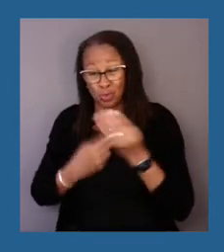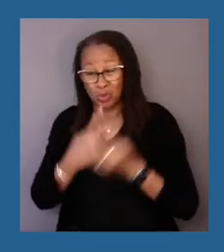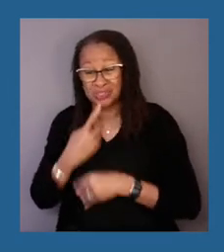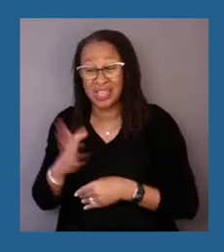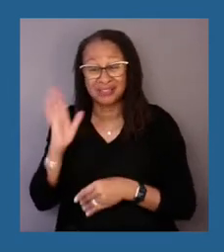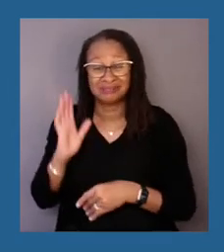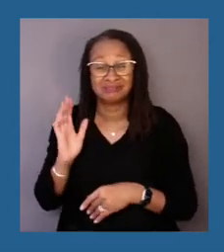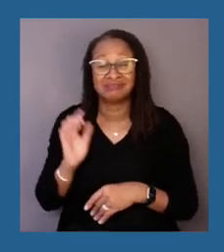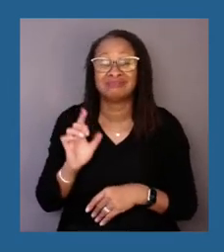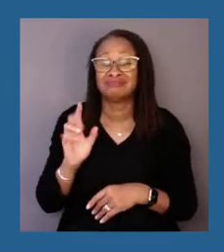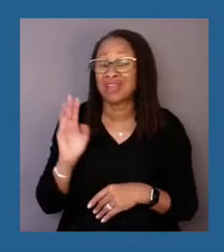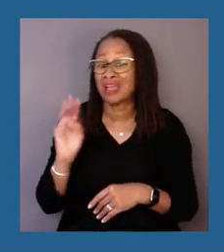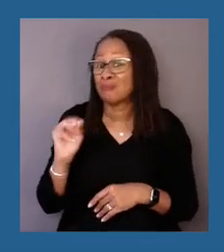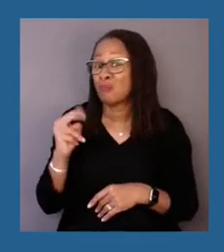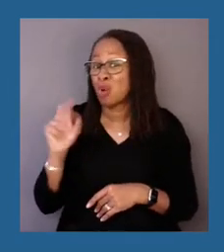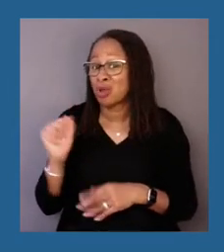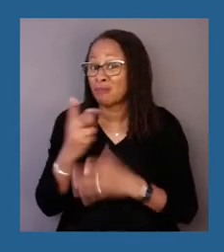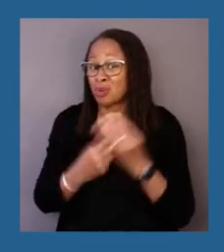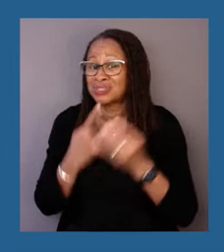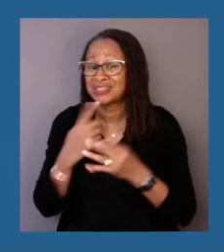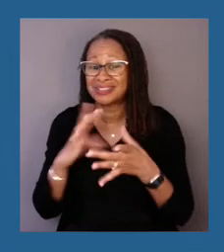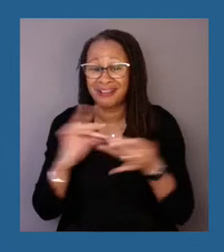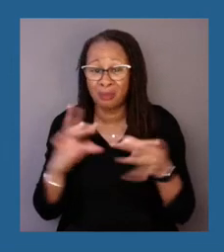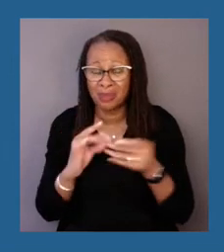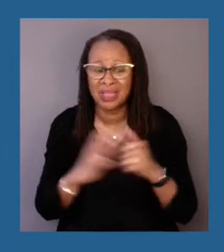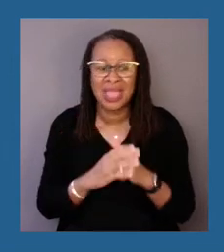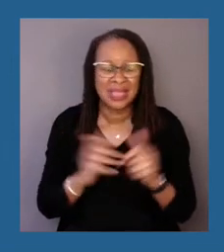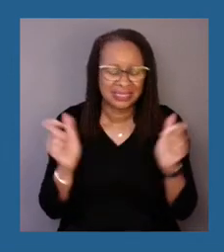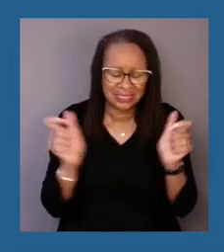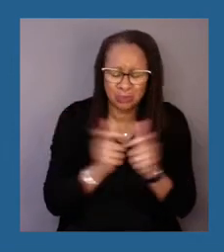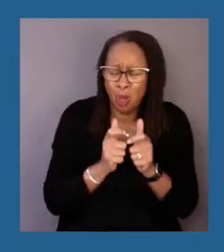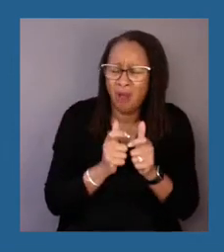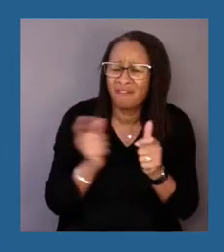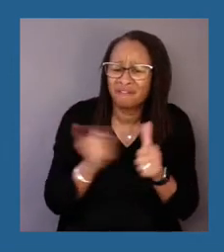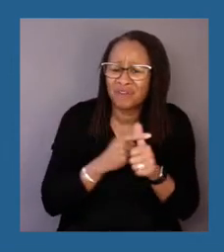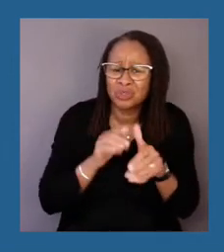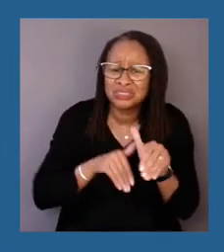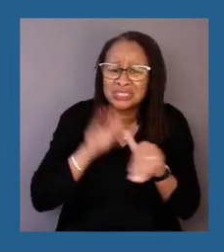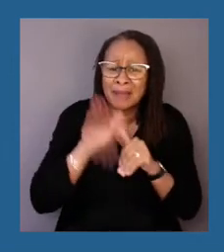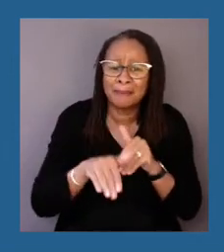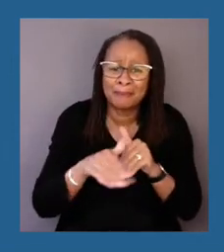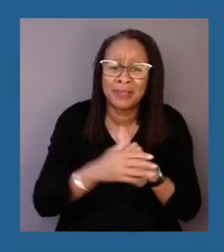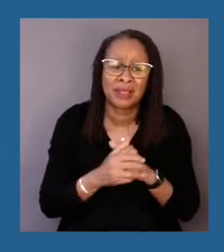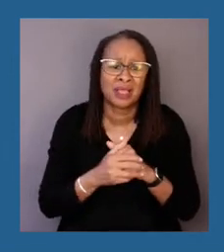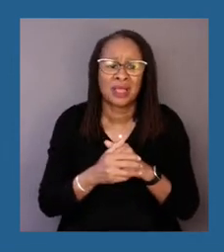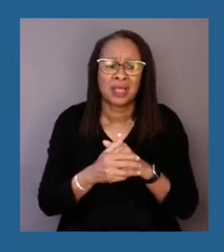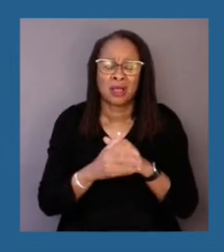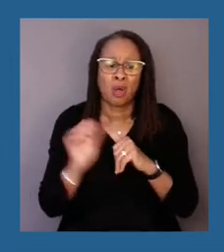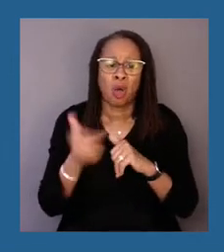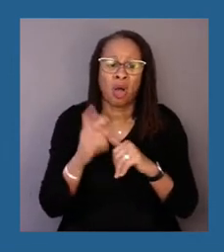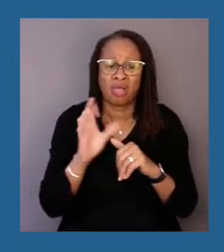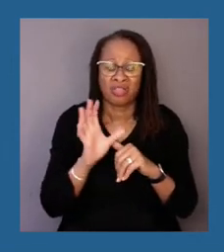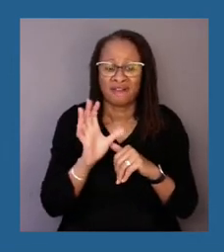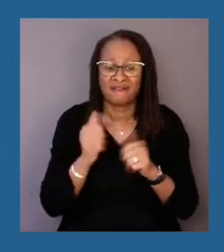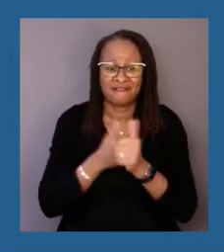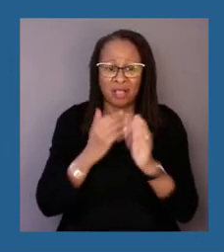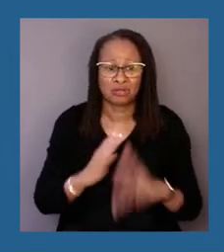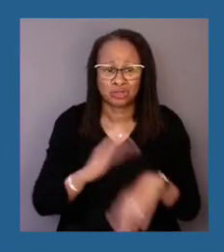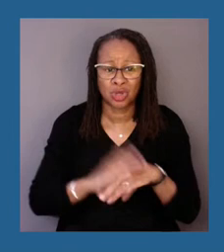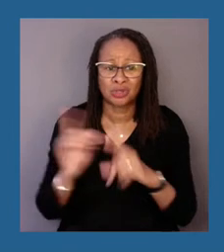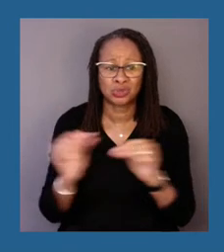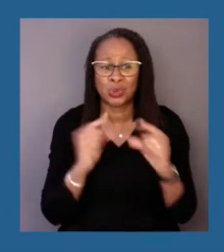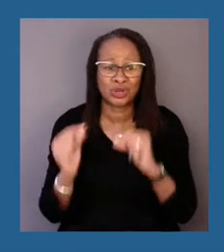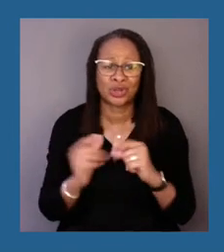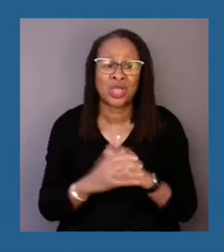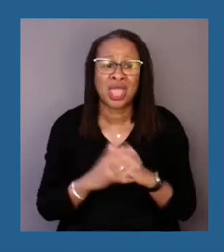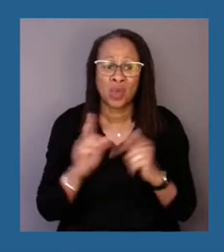to Jasmine's questions. It was just, it was a tiny first step. It had like 12 followers on Twitter, I think, when I started